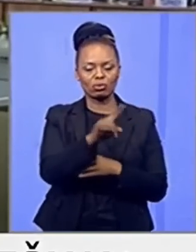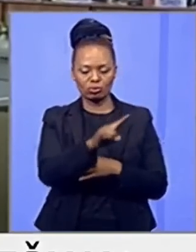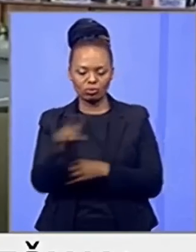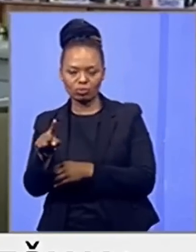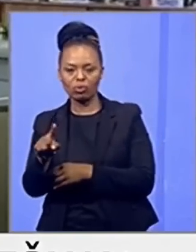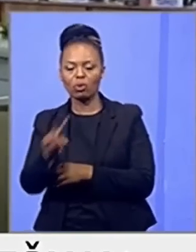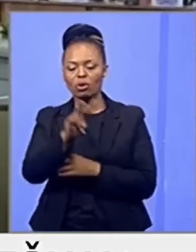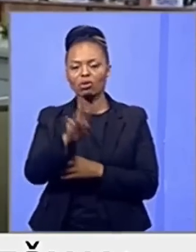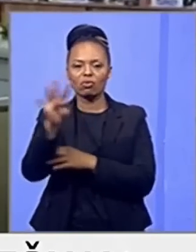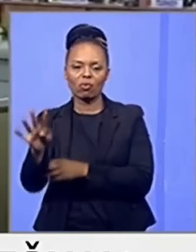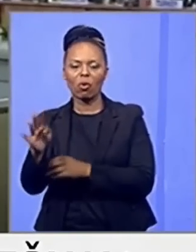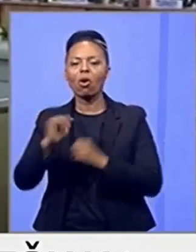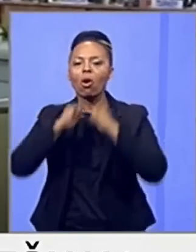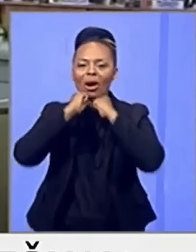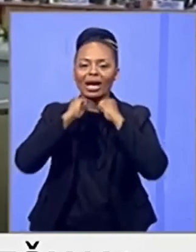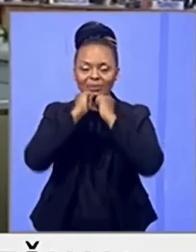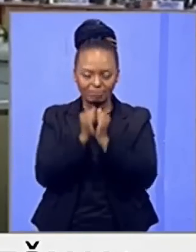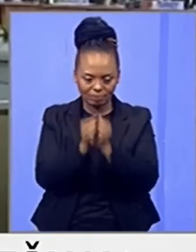ka la 24 Agostose.